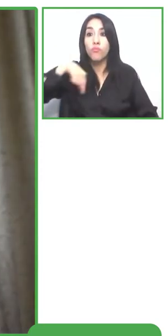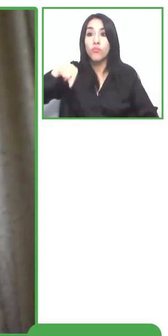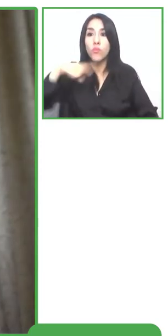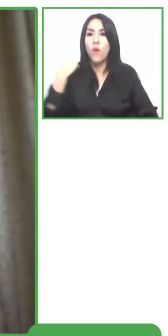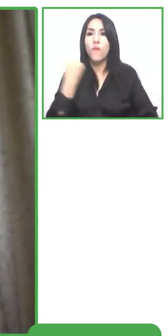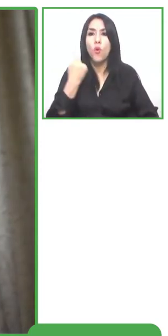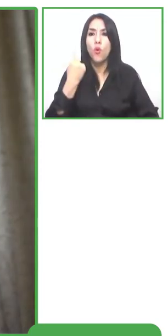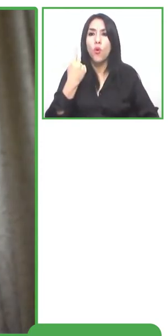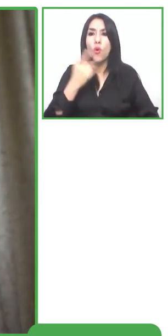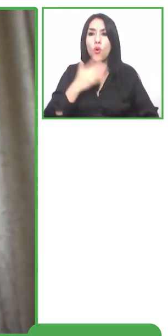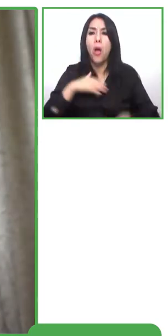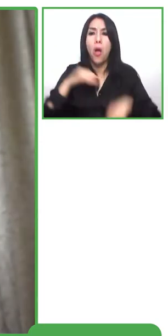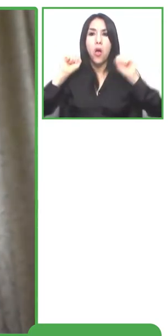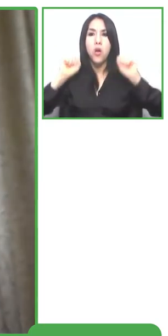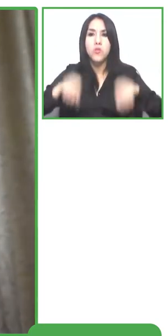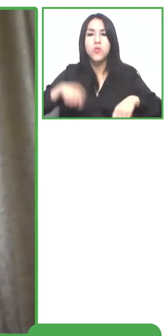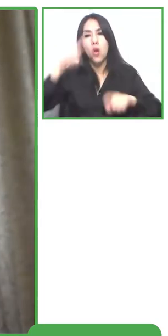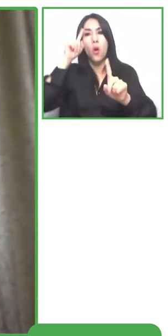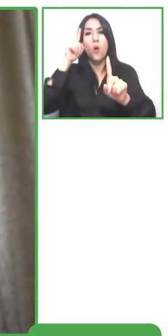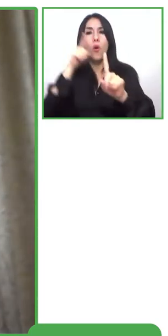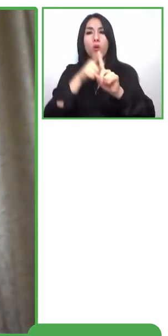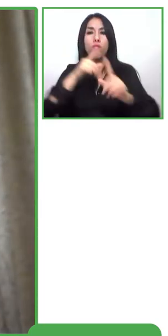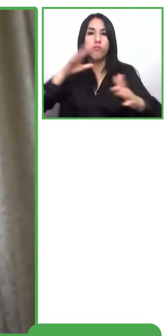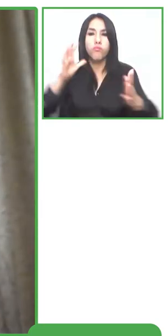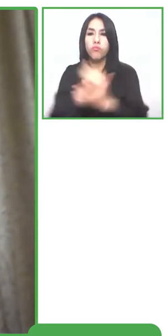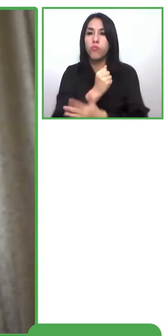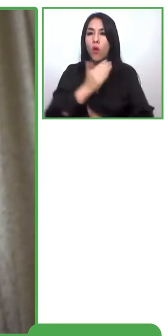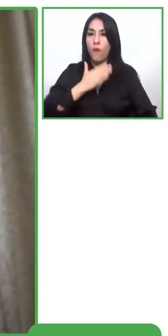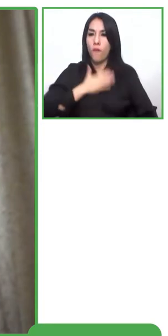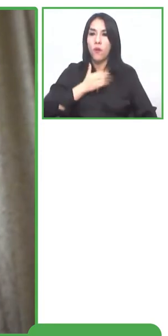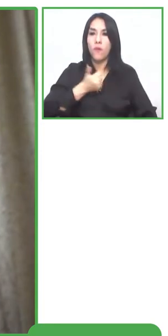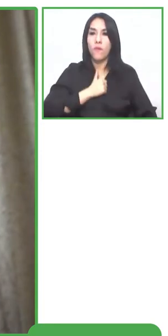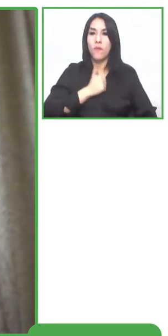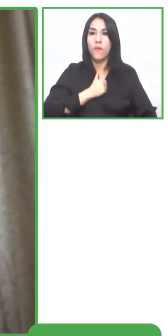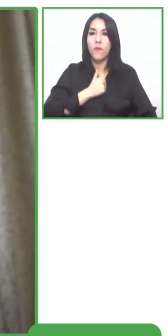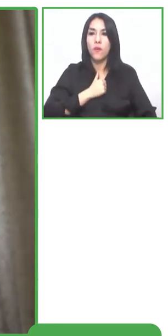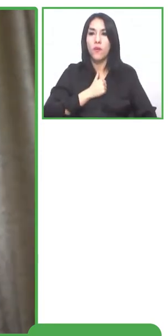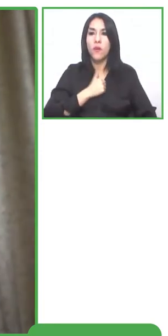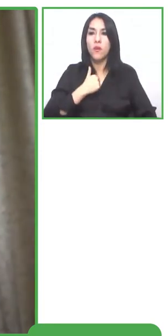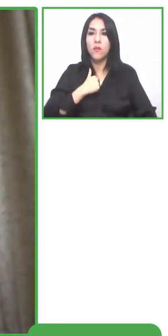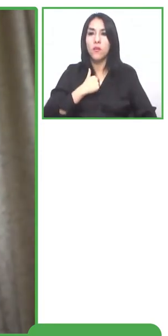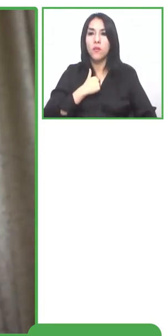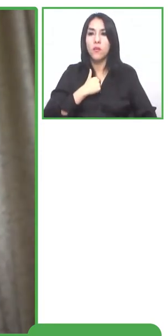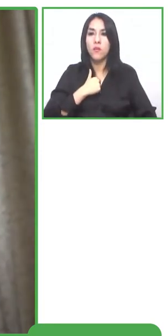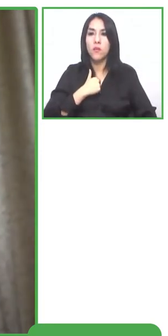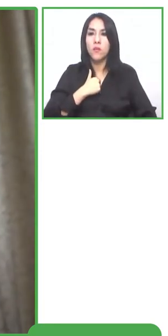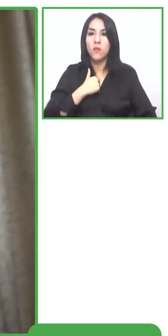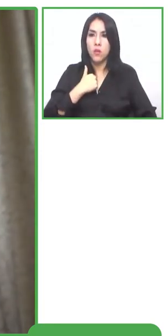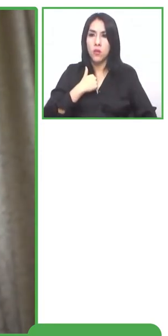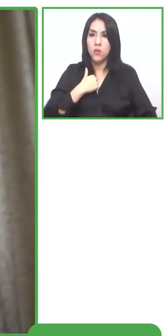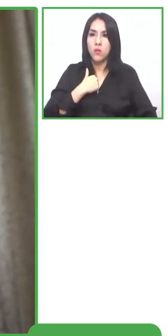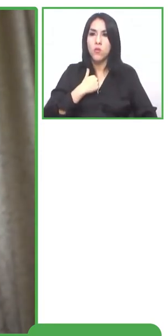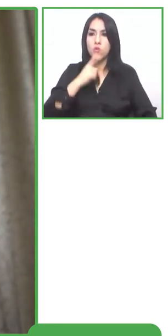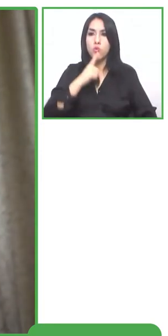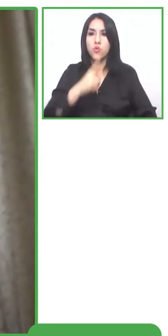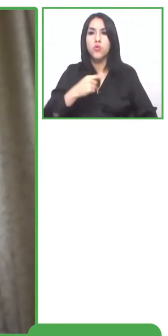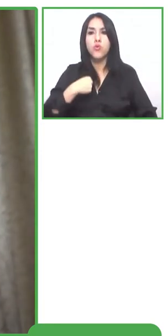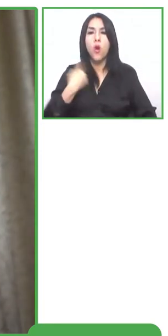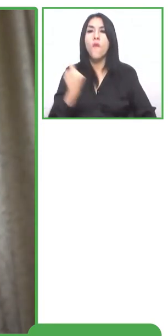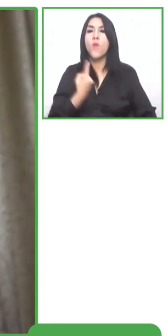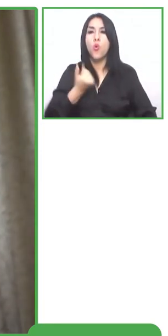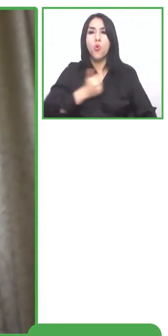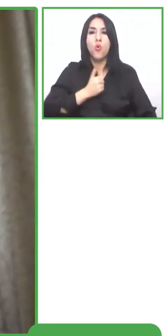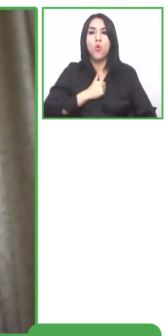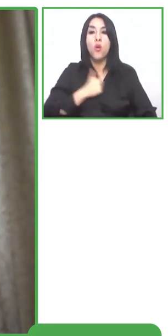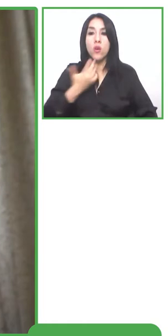get to that destination, right? The fact that we can decide for ourselves. And this is what helps us